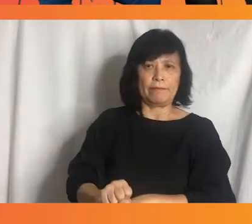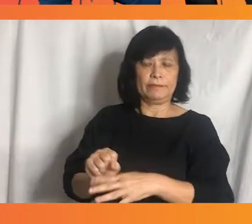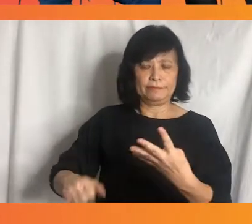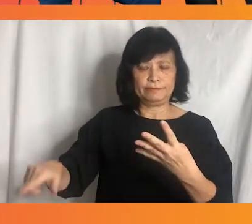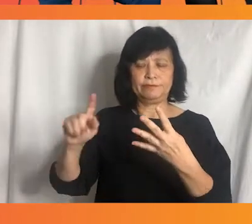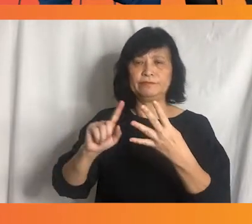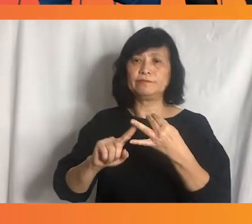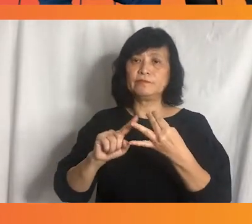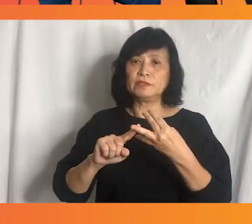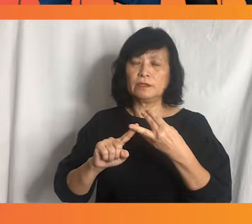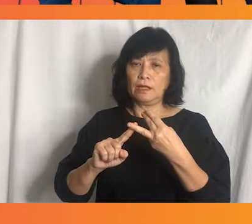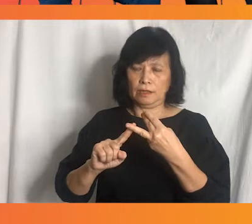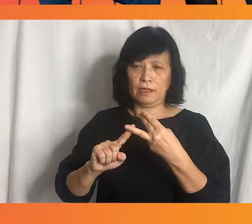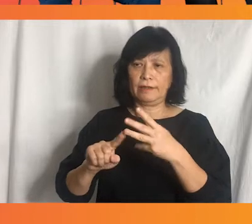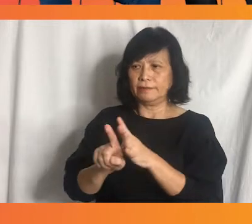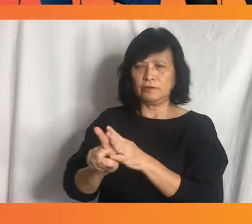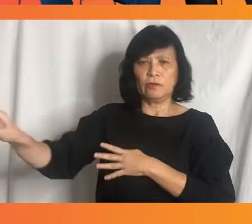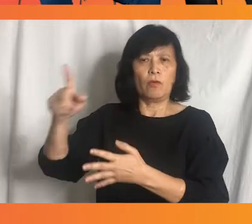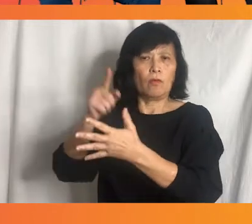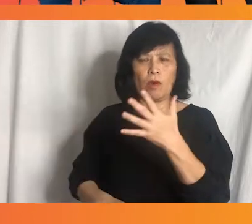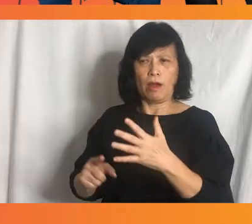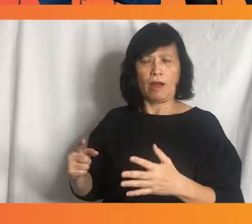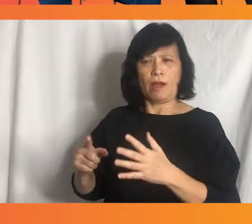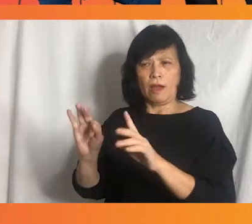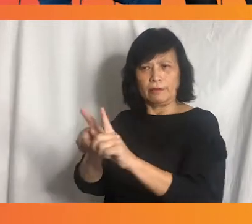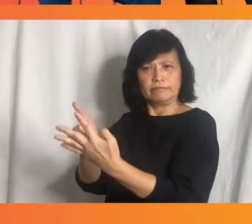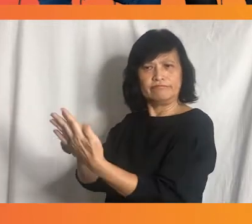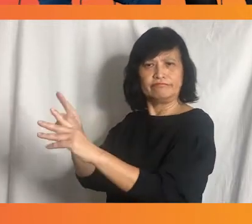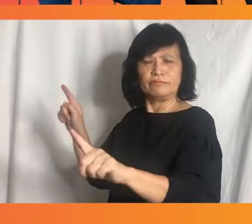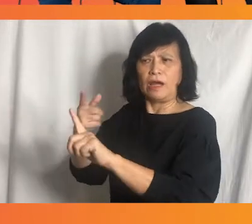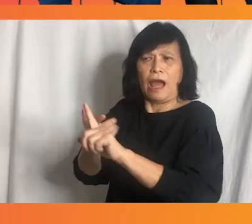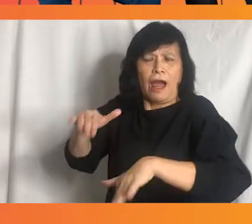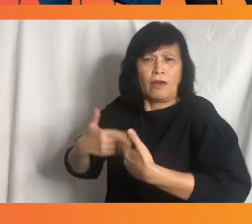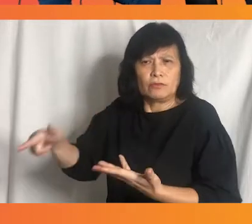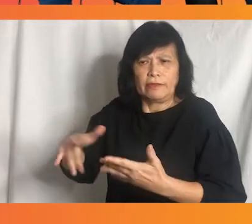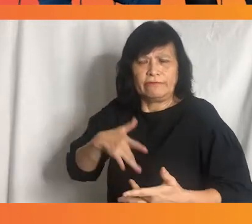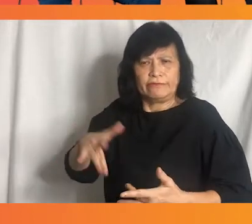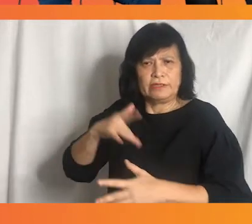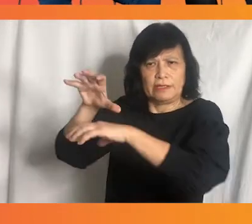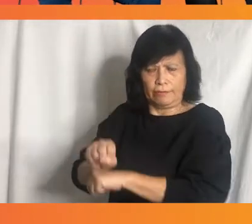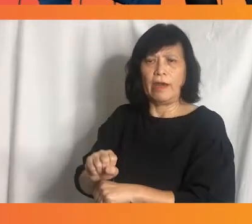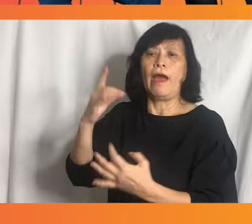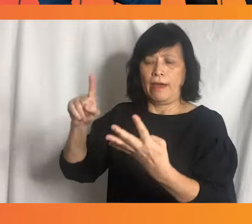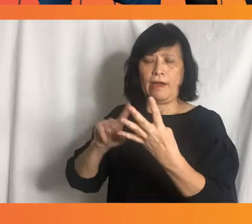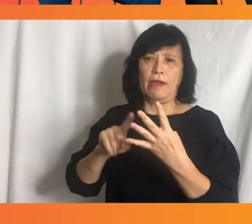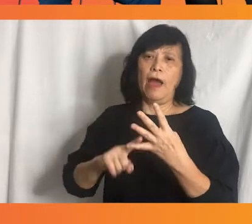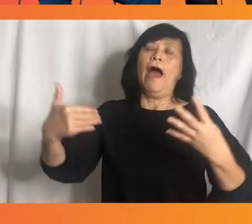three, isolate the cue. What triggers you to engage in that routine or habit? And lastly, have a plan in mind.